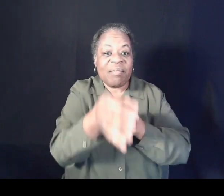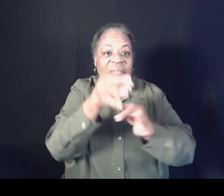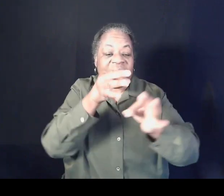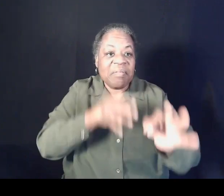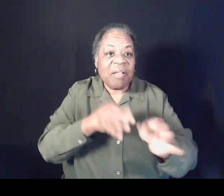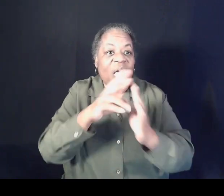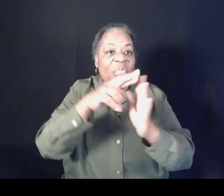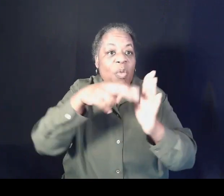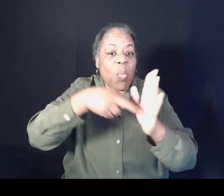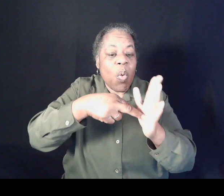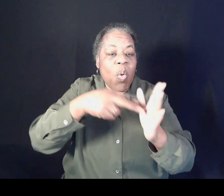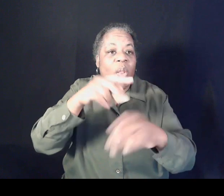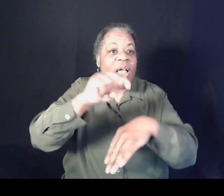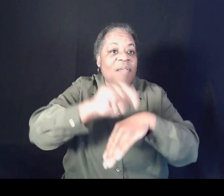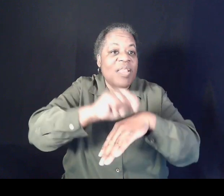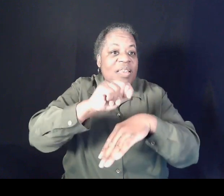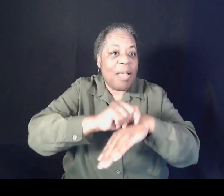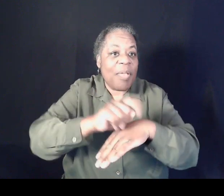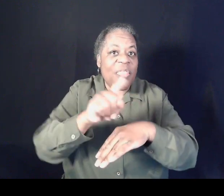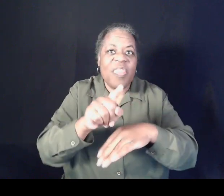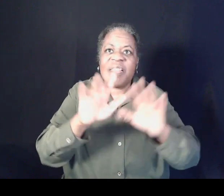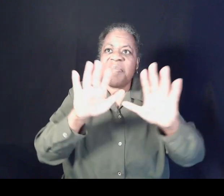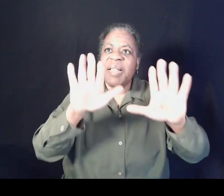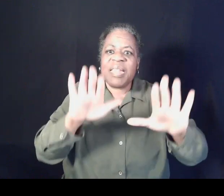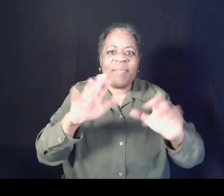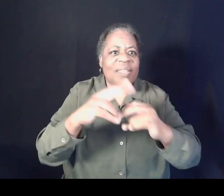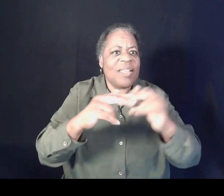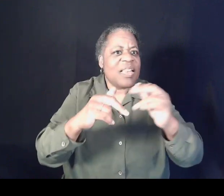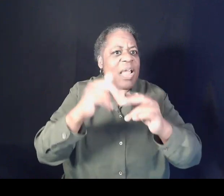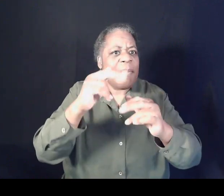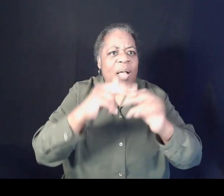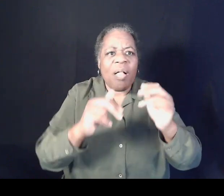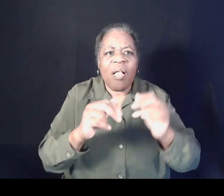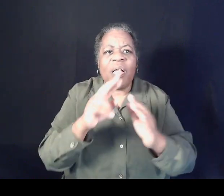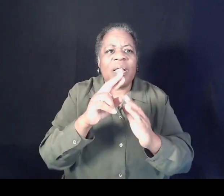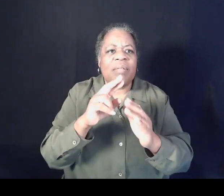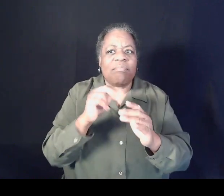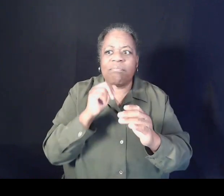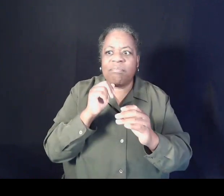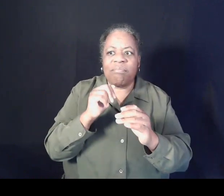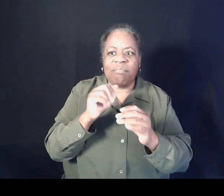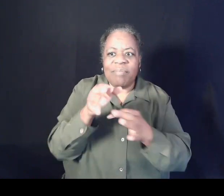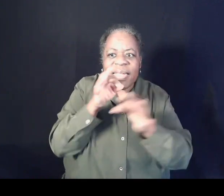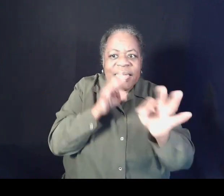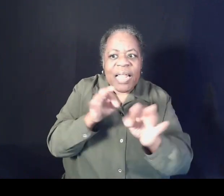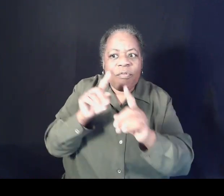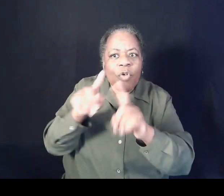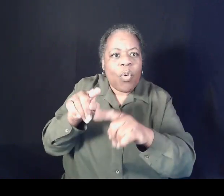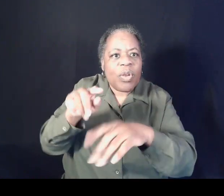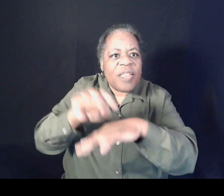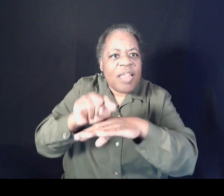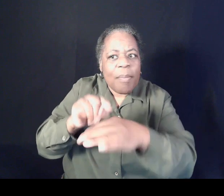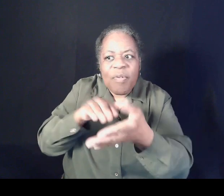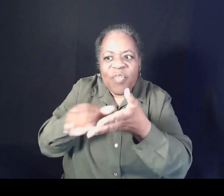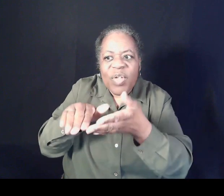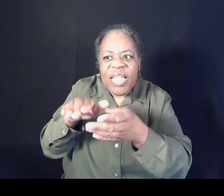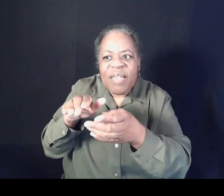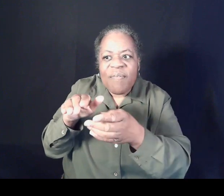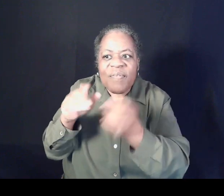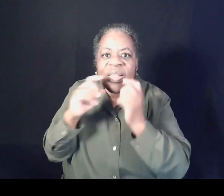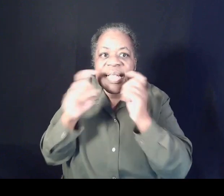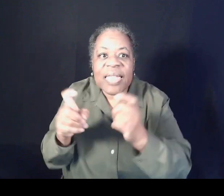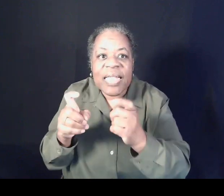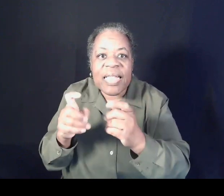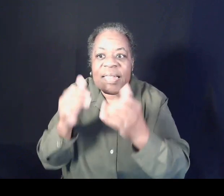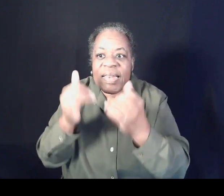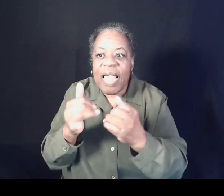taking over the role that this magnificent temple serves. Instead of going to the temple for the forgiveness of your sins, we now go straight to